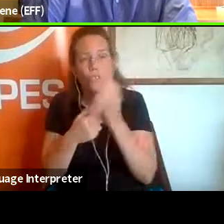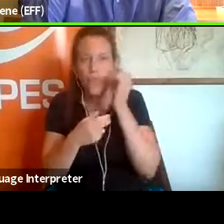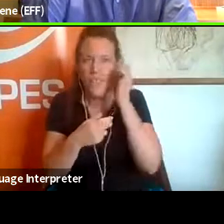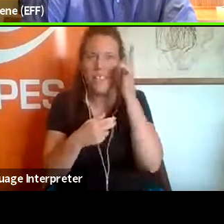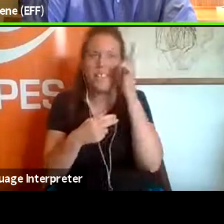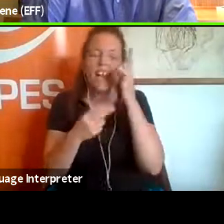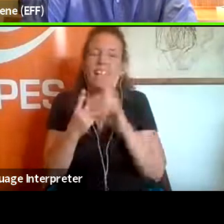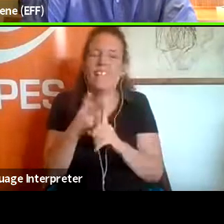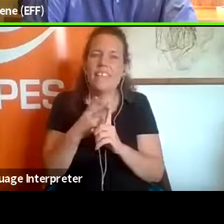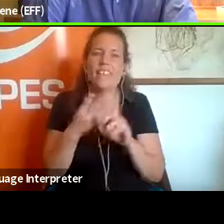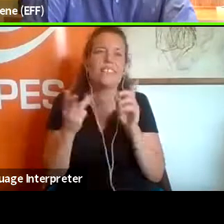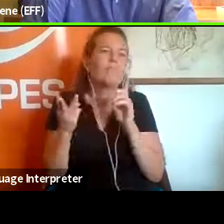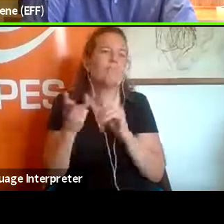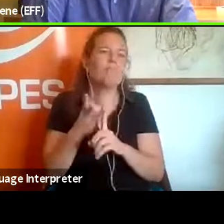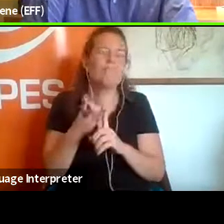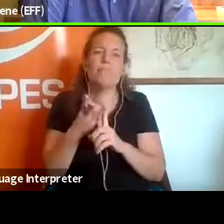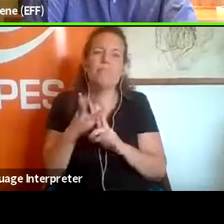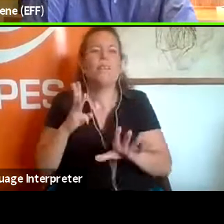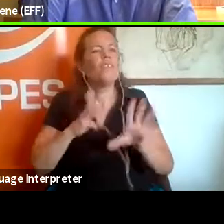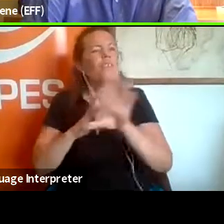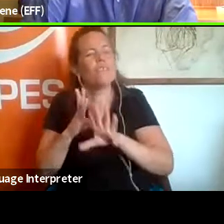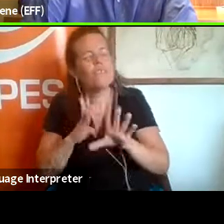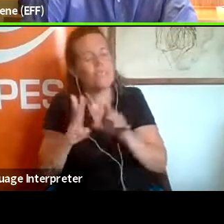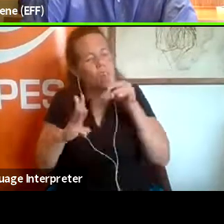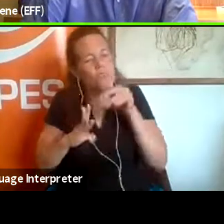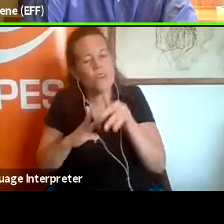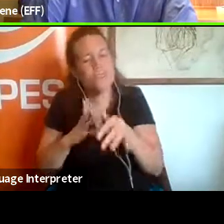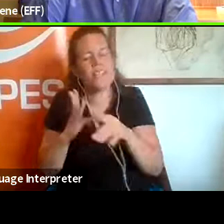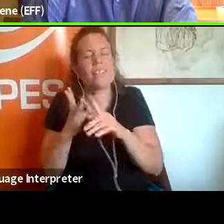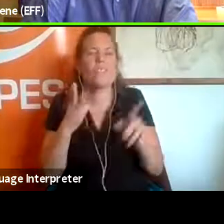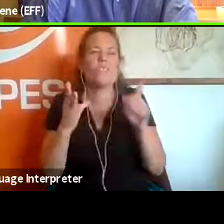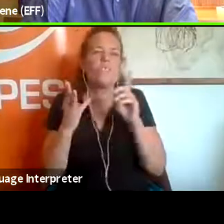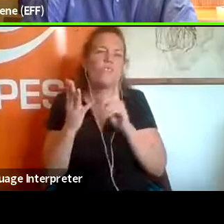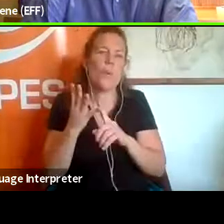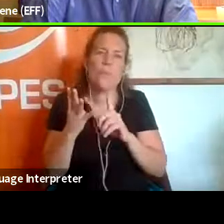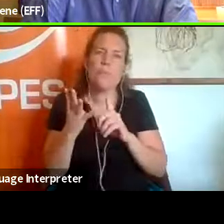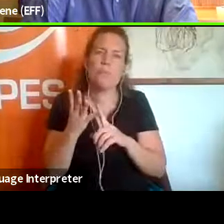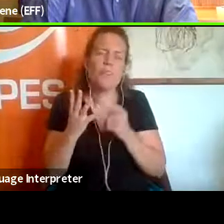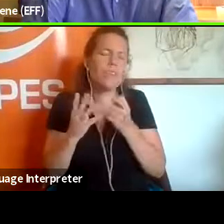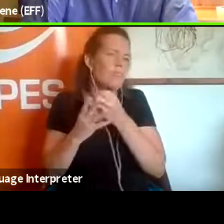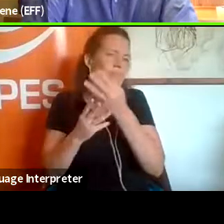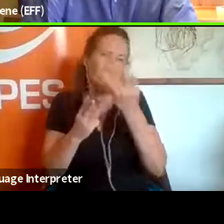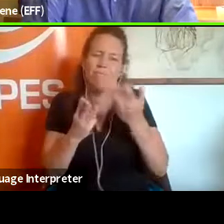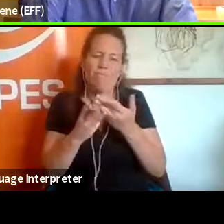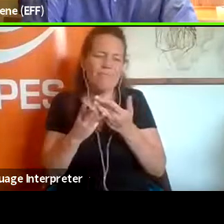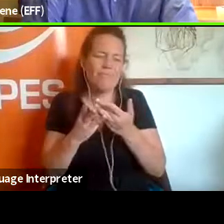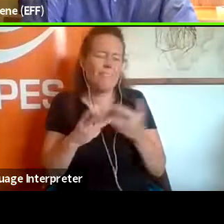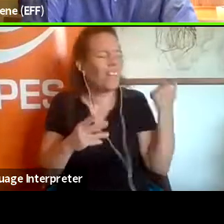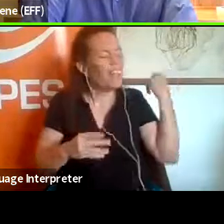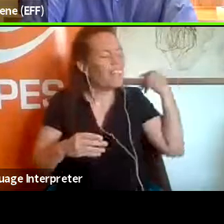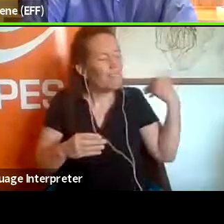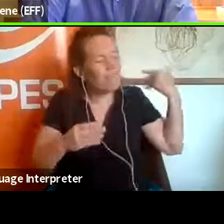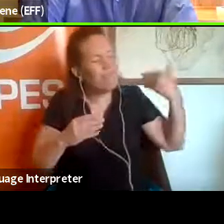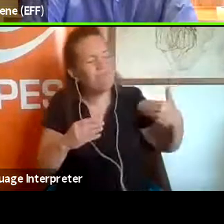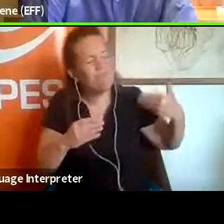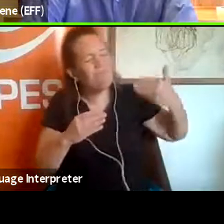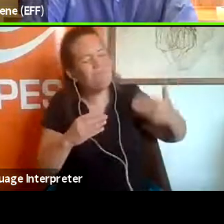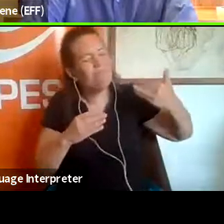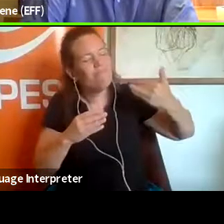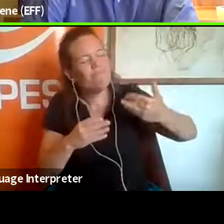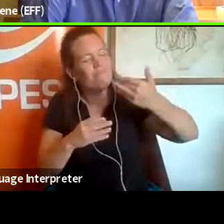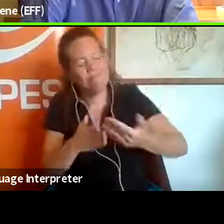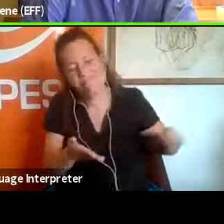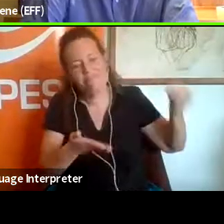understanding, regional presence. We heard this over and over again,